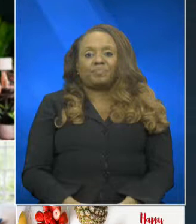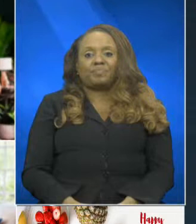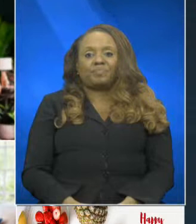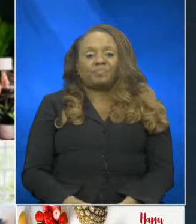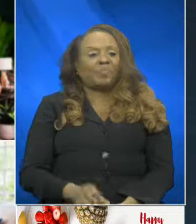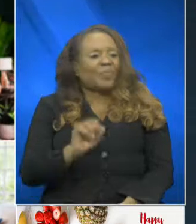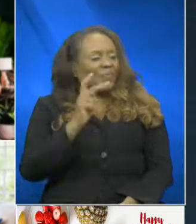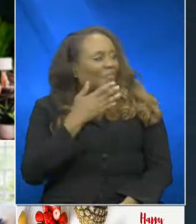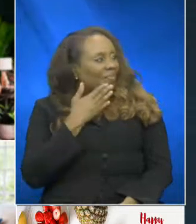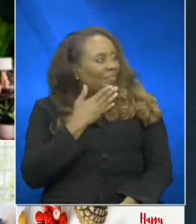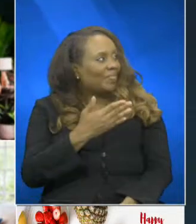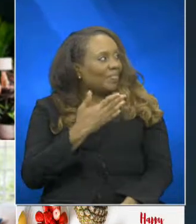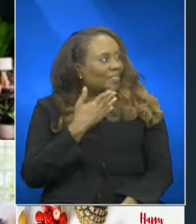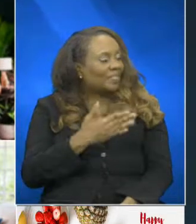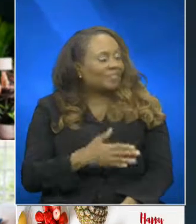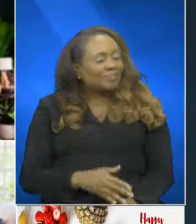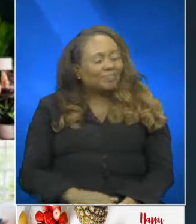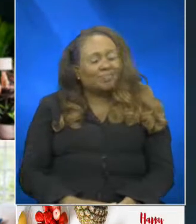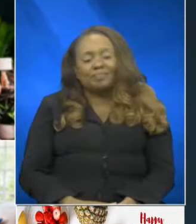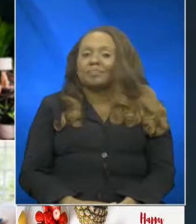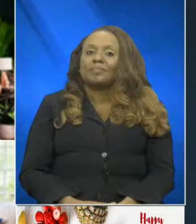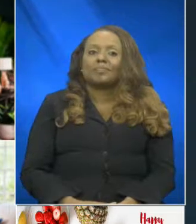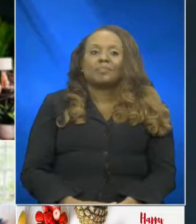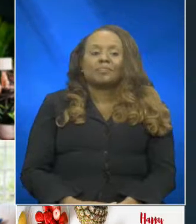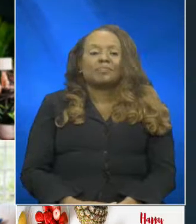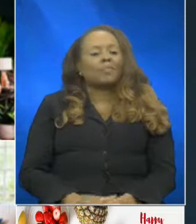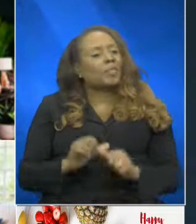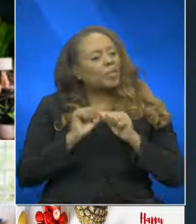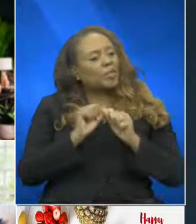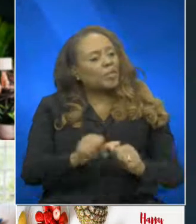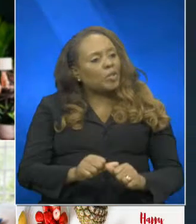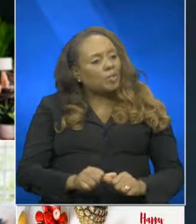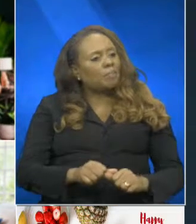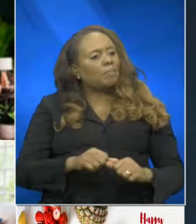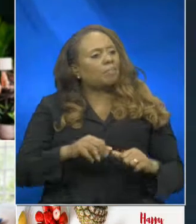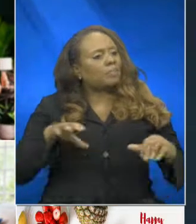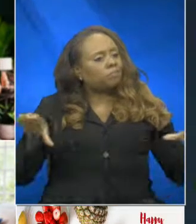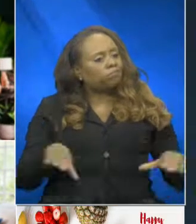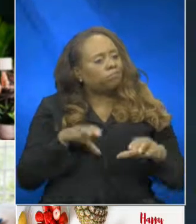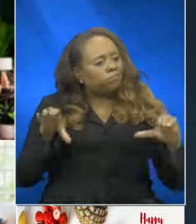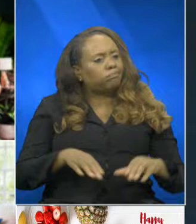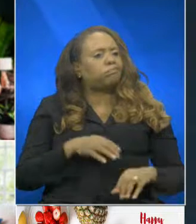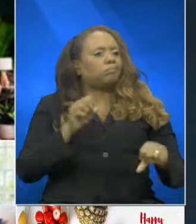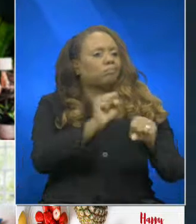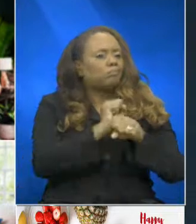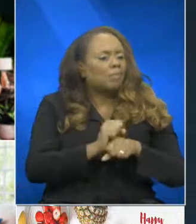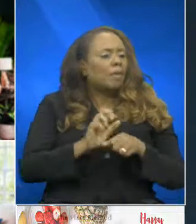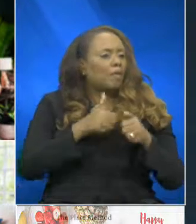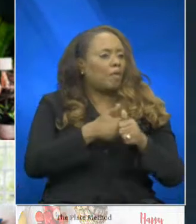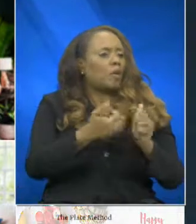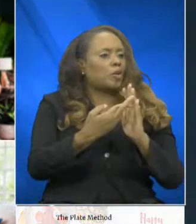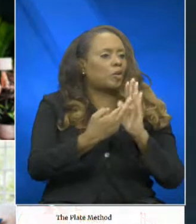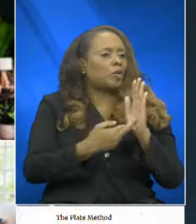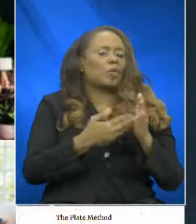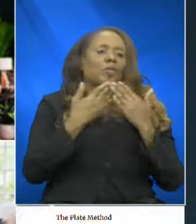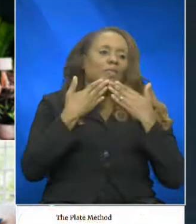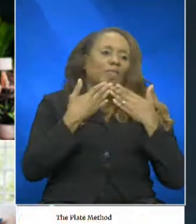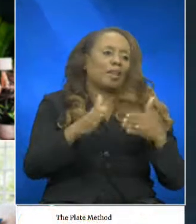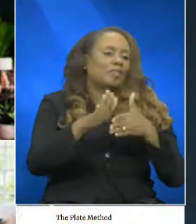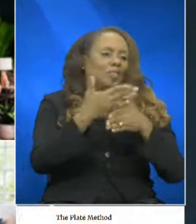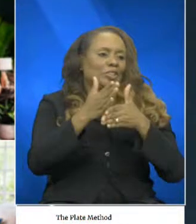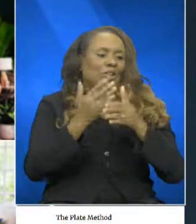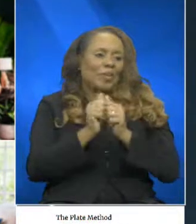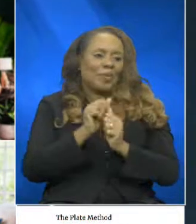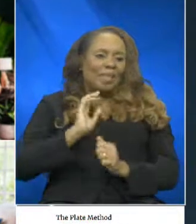very much. And you keep active and you keep following the guidelines. Thank you so much for sharing